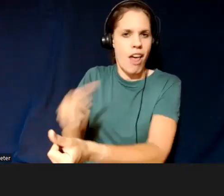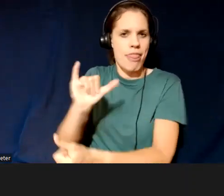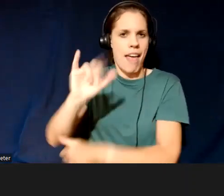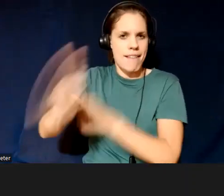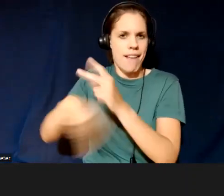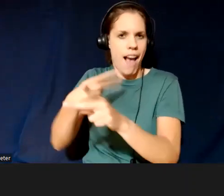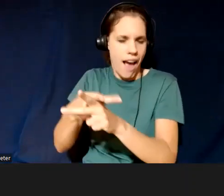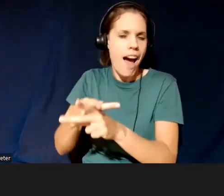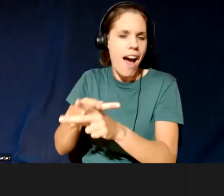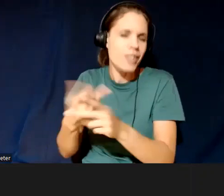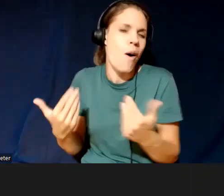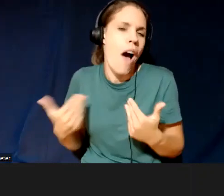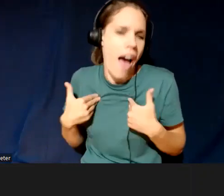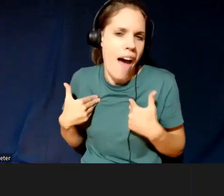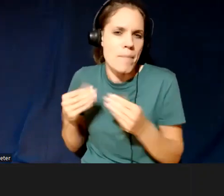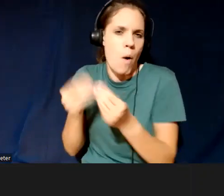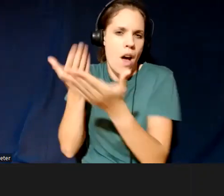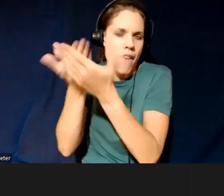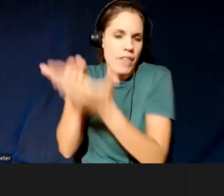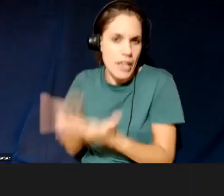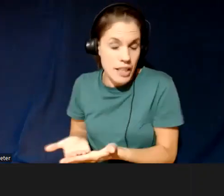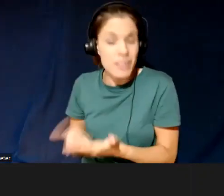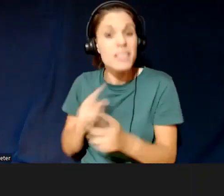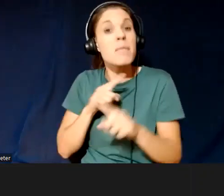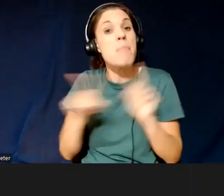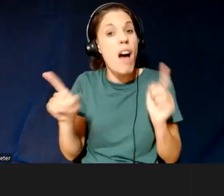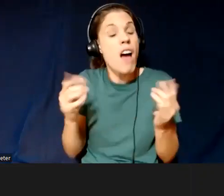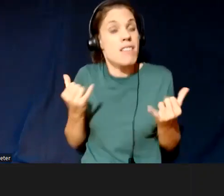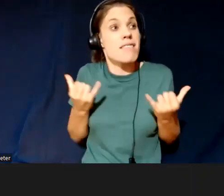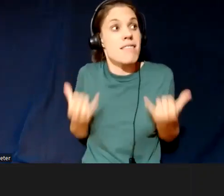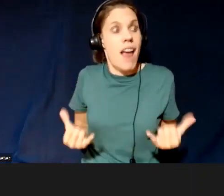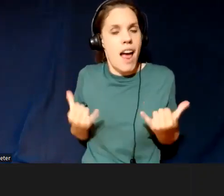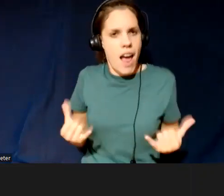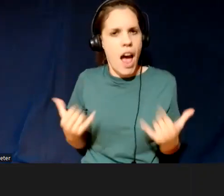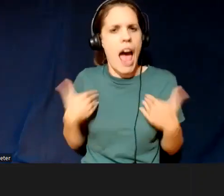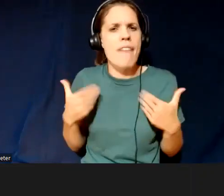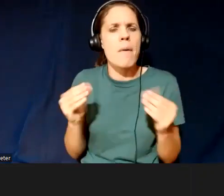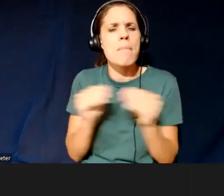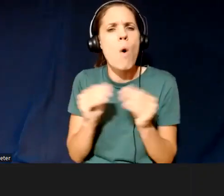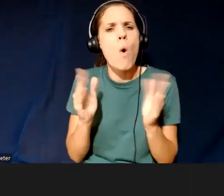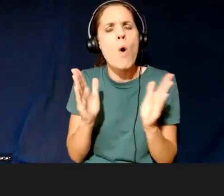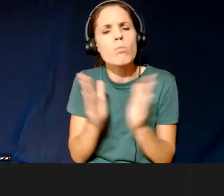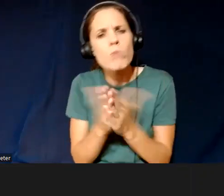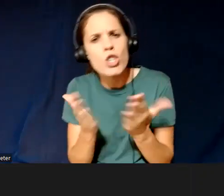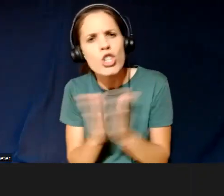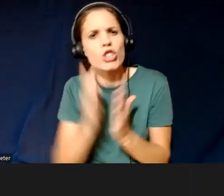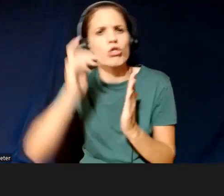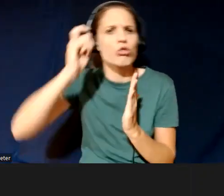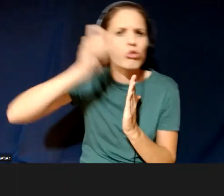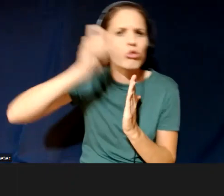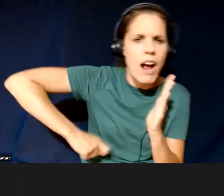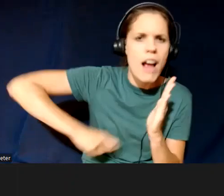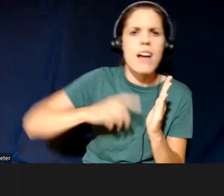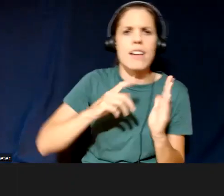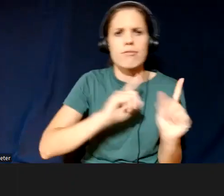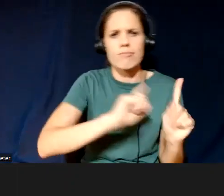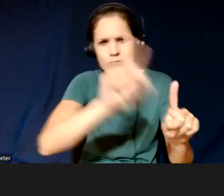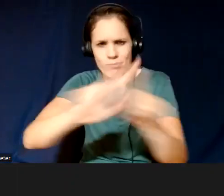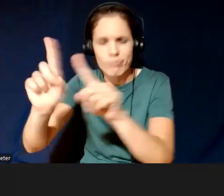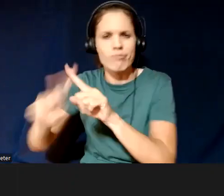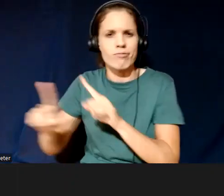information in the literature is growing towards framing a lot of those genetic studies towards adaptive